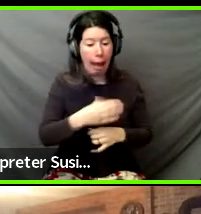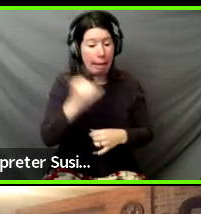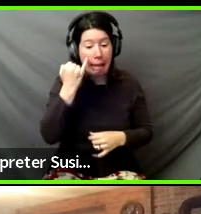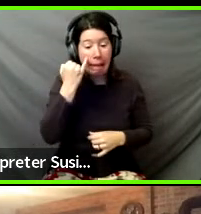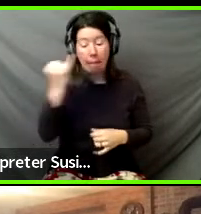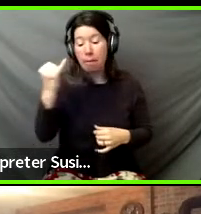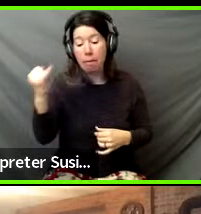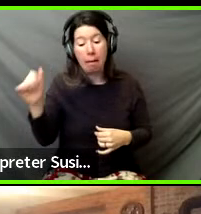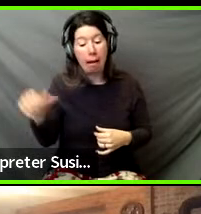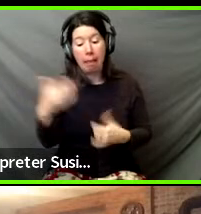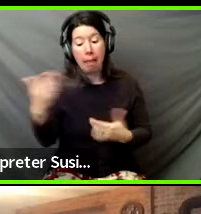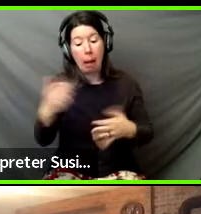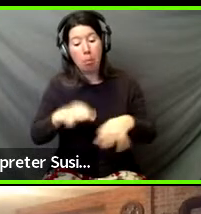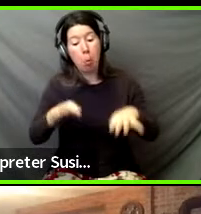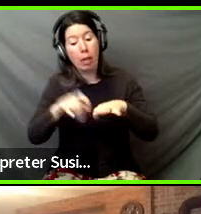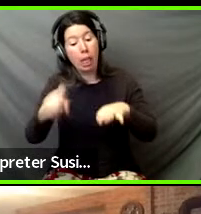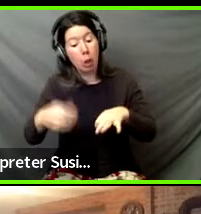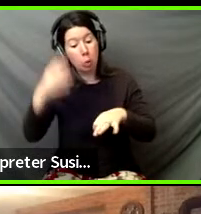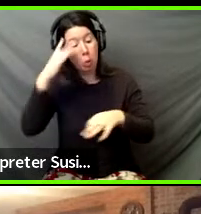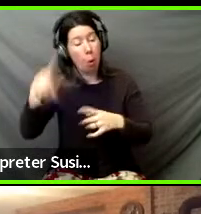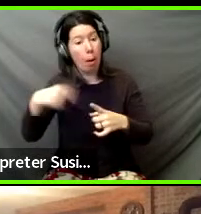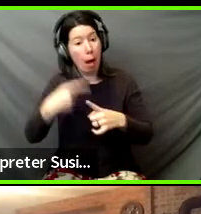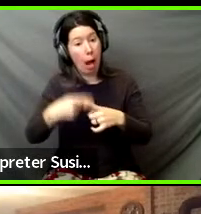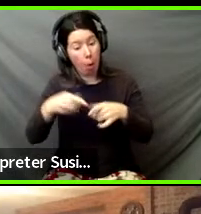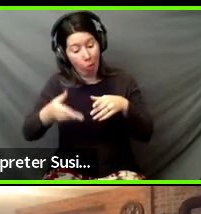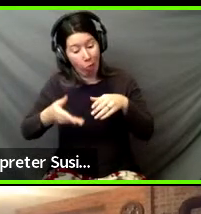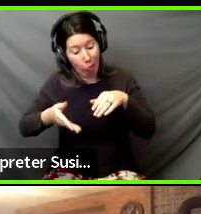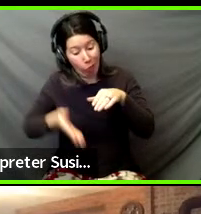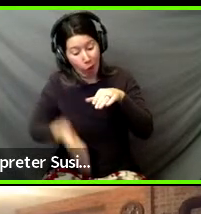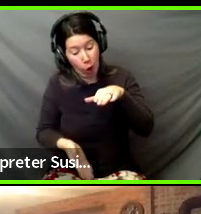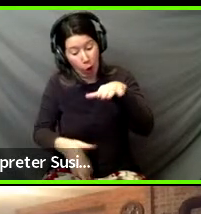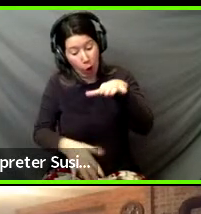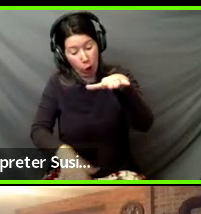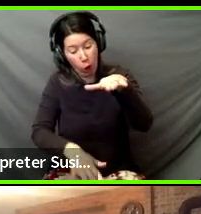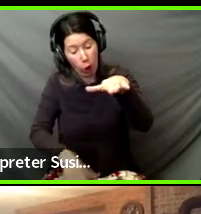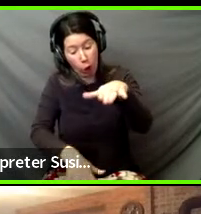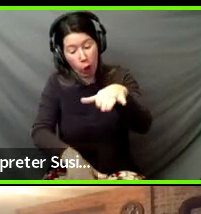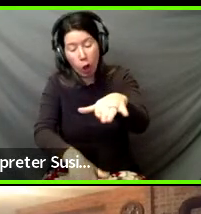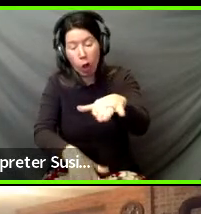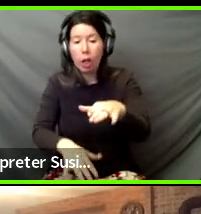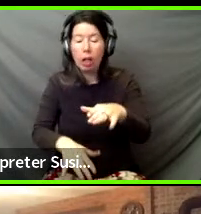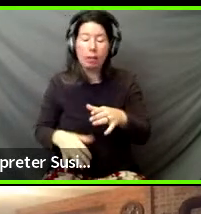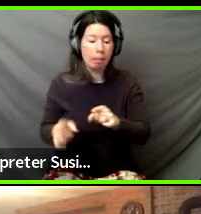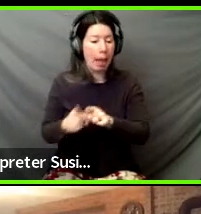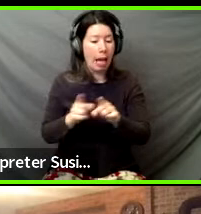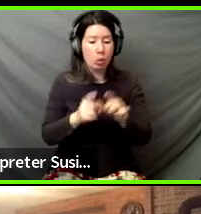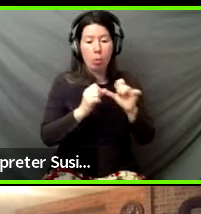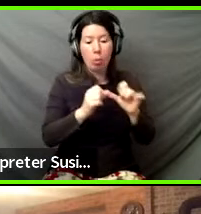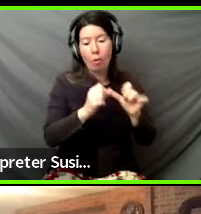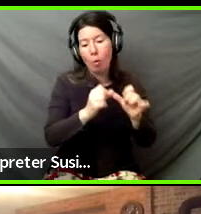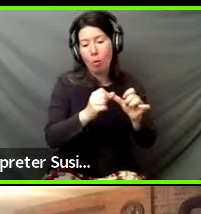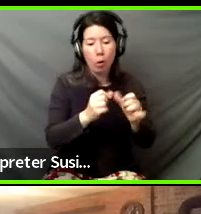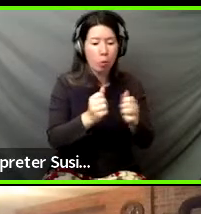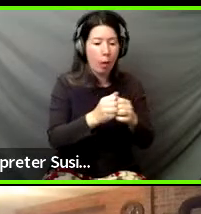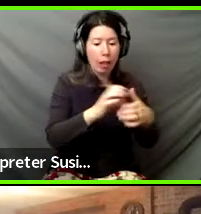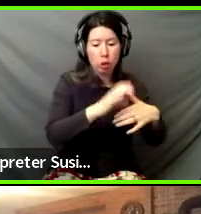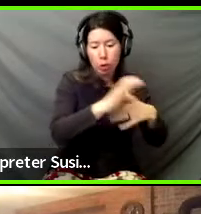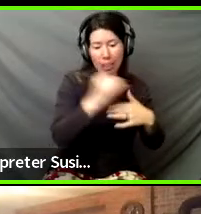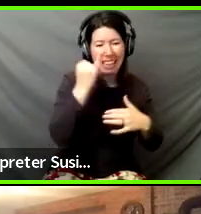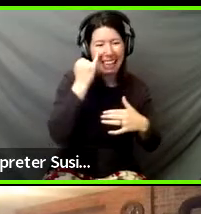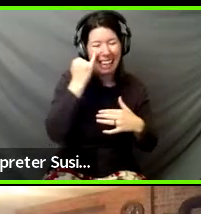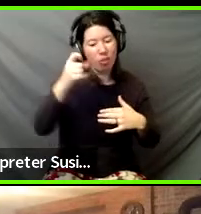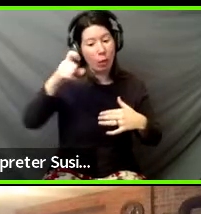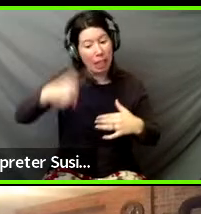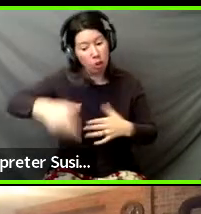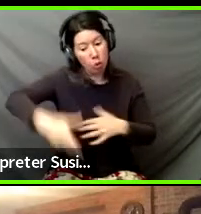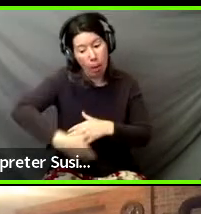about, that as we progress forward with construction and whatnot, if there's something we need to remove. So we shouldn't actually